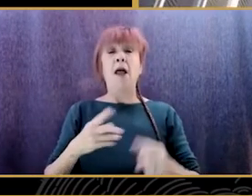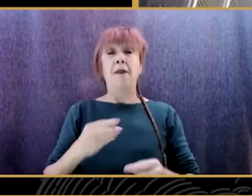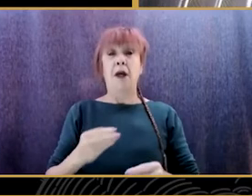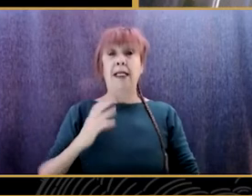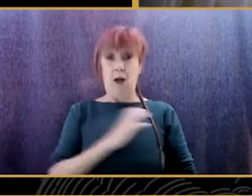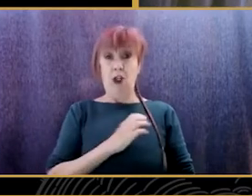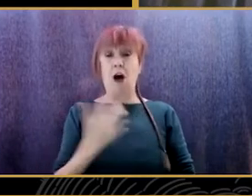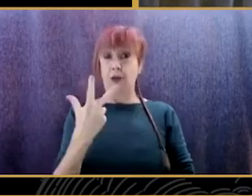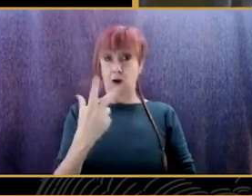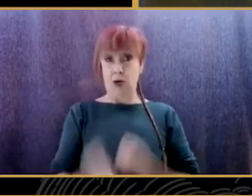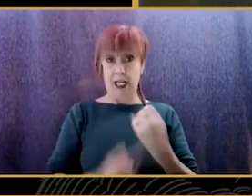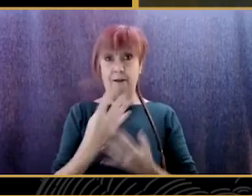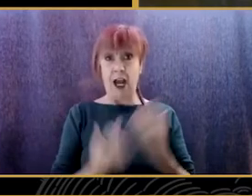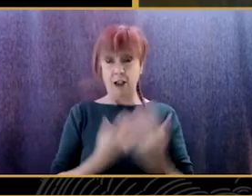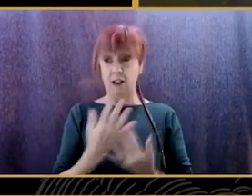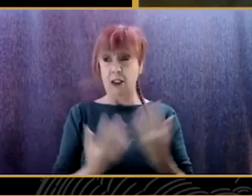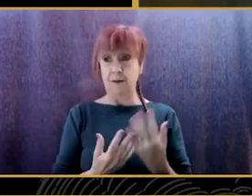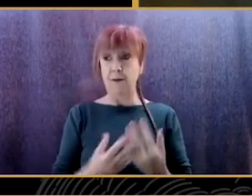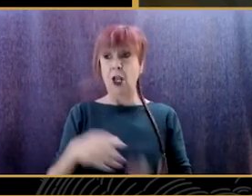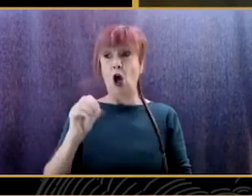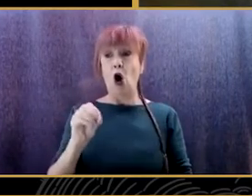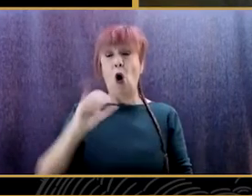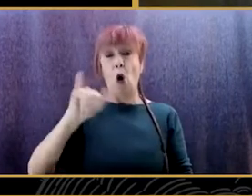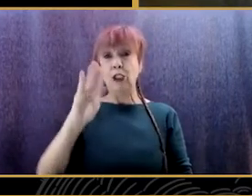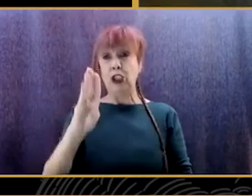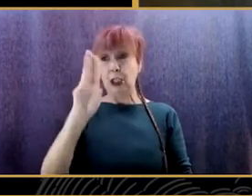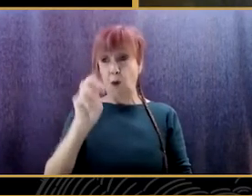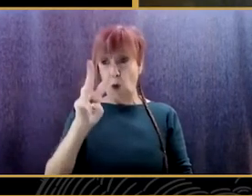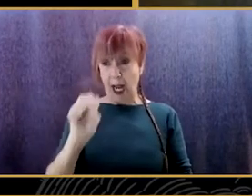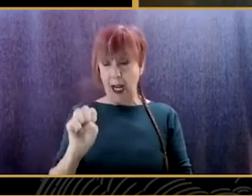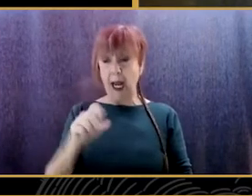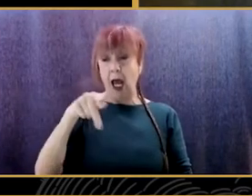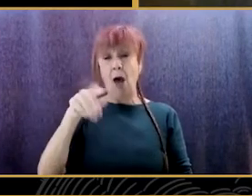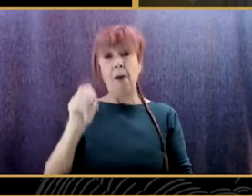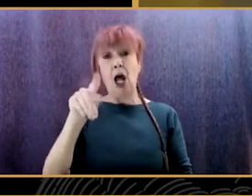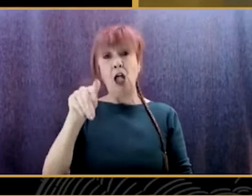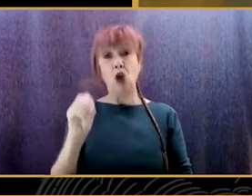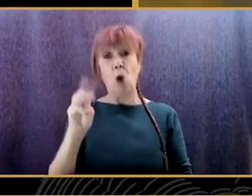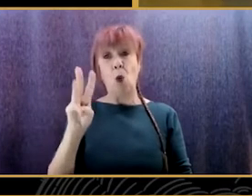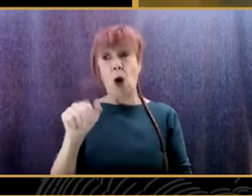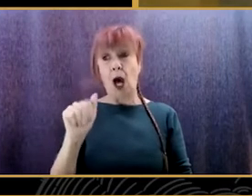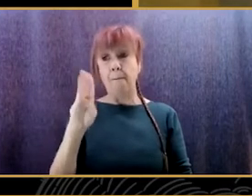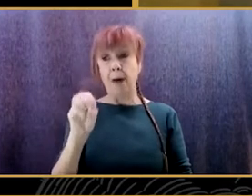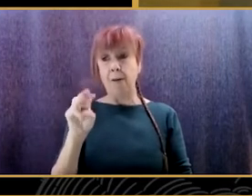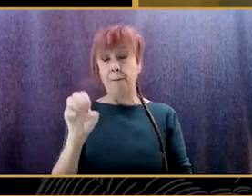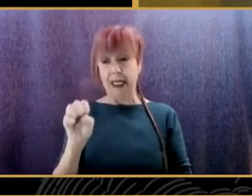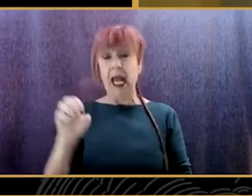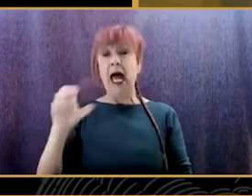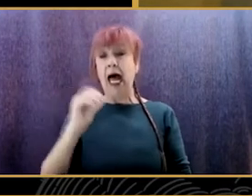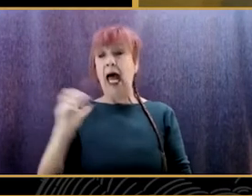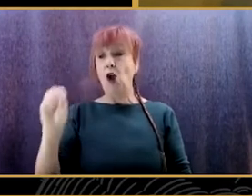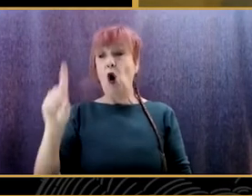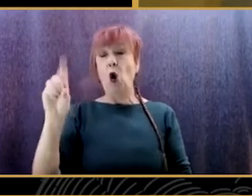of the Council of the Three Fires, the Ojibwe, the Ojibwe, Potawatomi, and Odawa Nations,